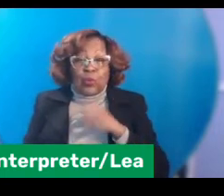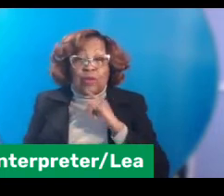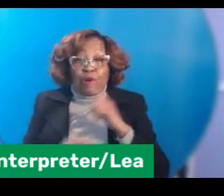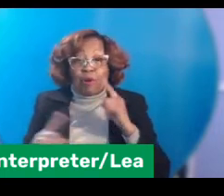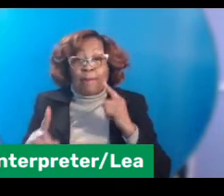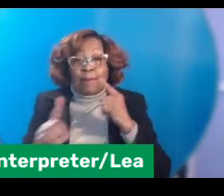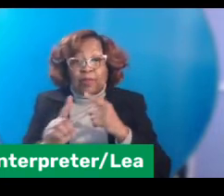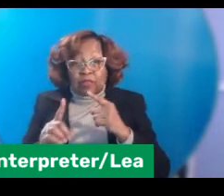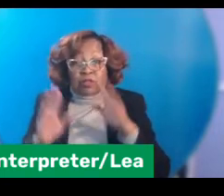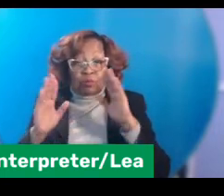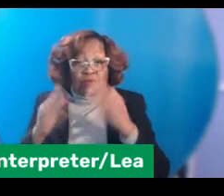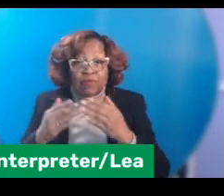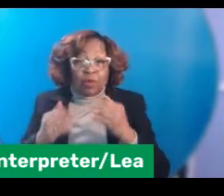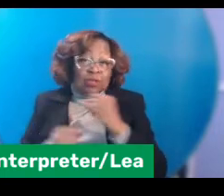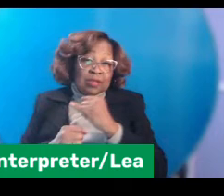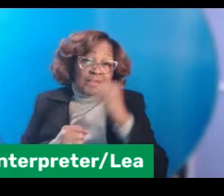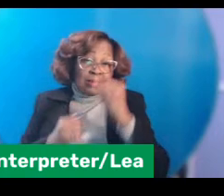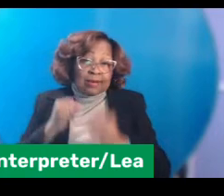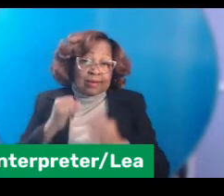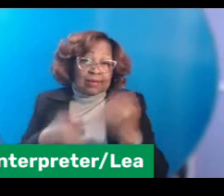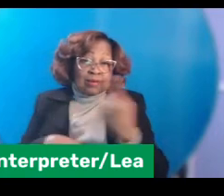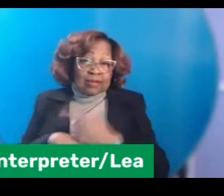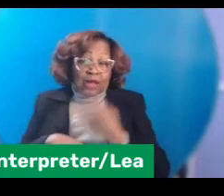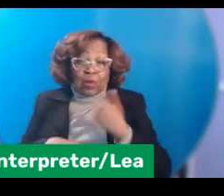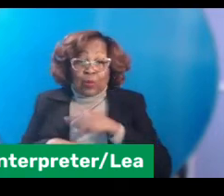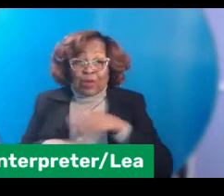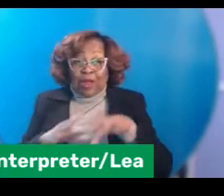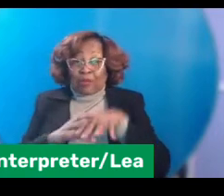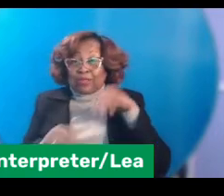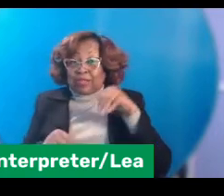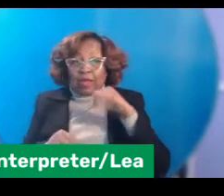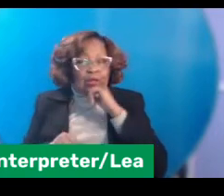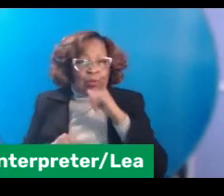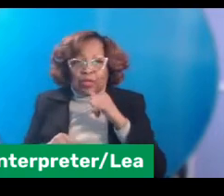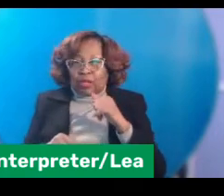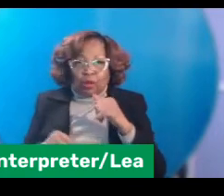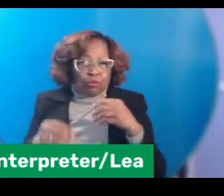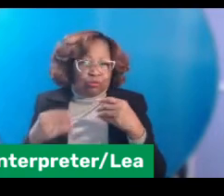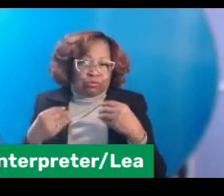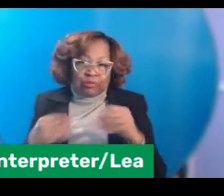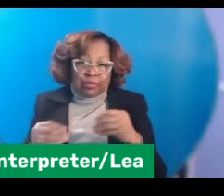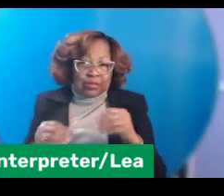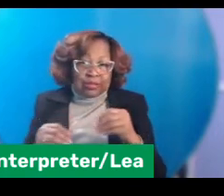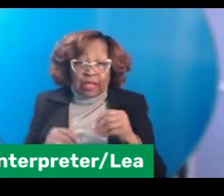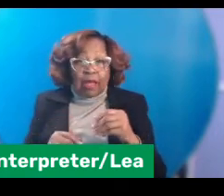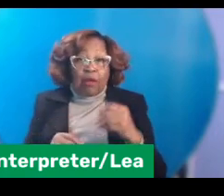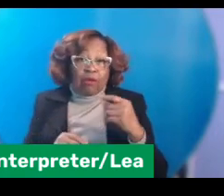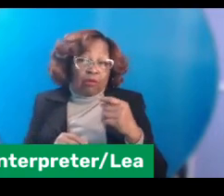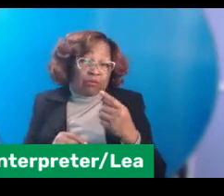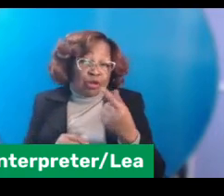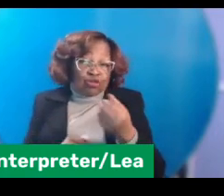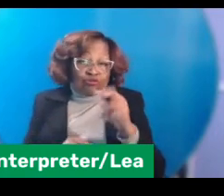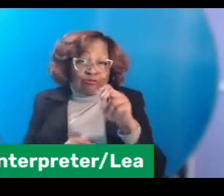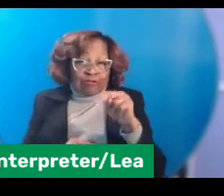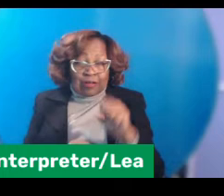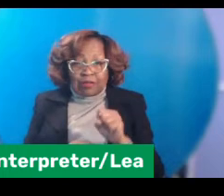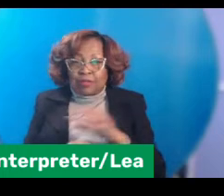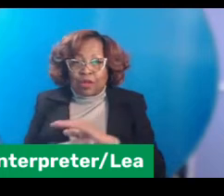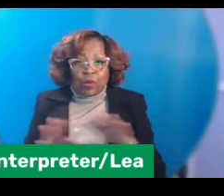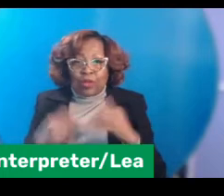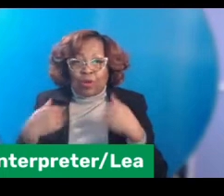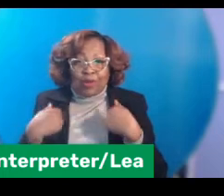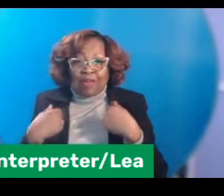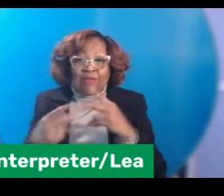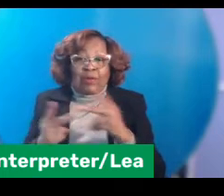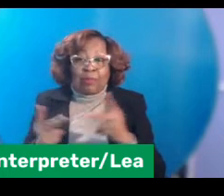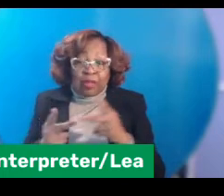mission, we're a focus. At the end of the day, we're outside. So if we don't sell our entire case of greens, we don't have anywhere to store it.